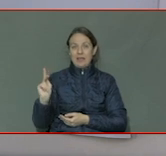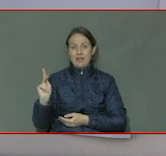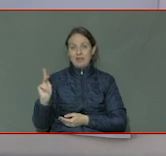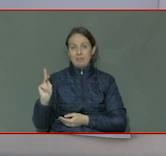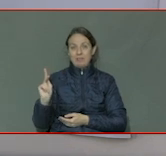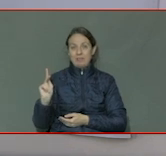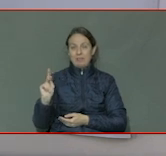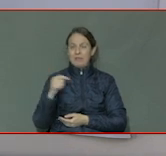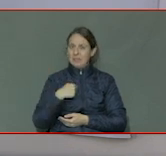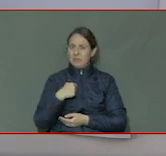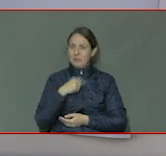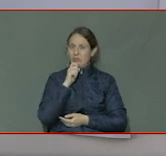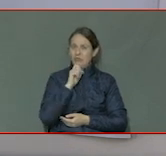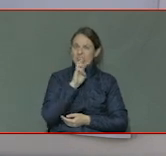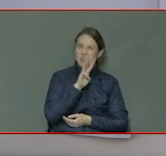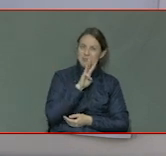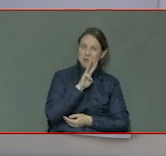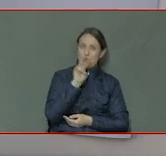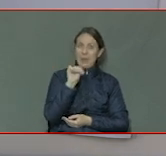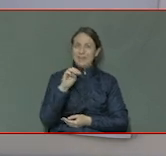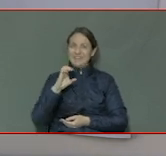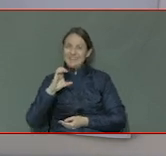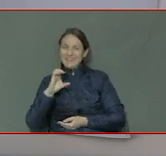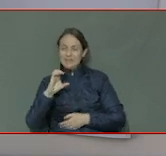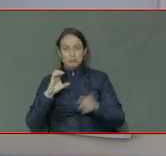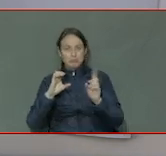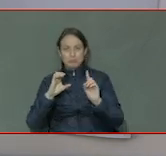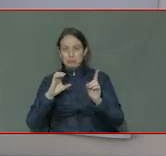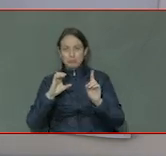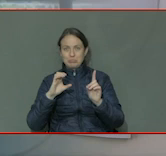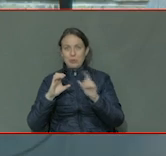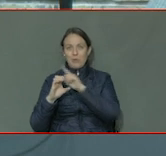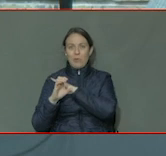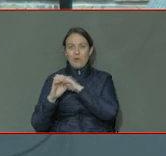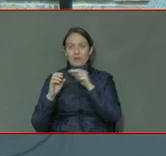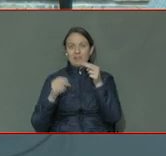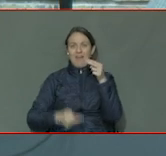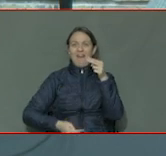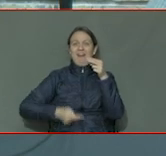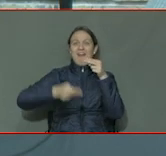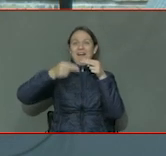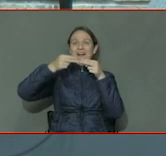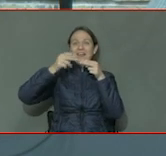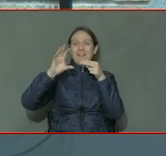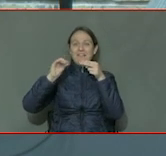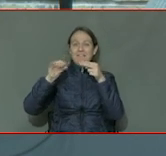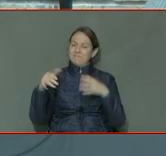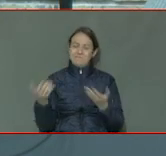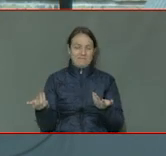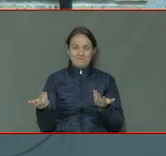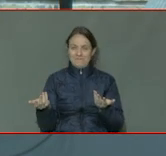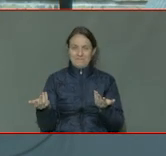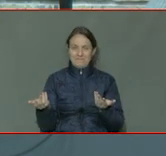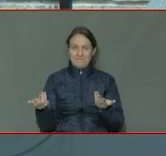to use WNC because I don't have the height of the slope. But I